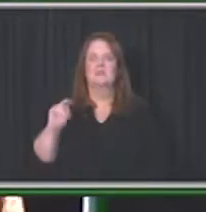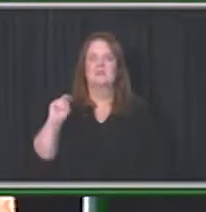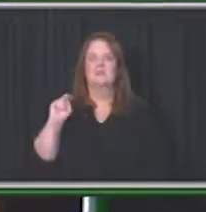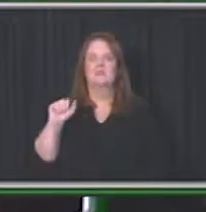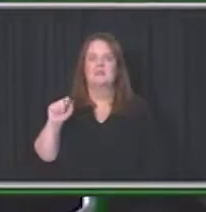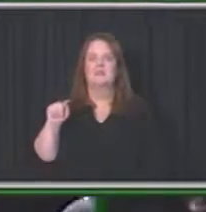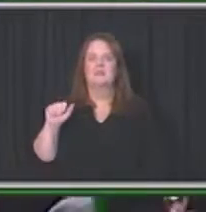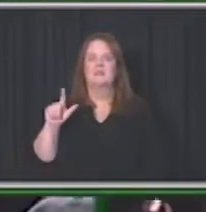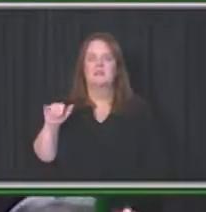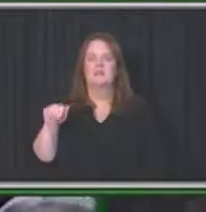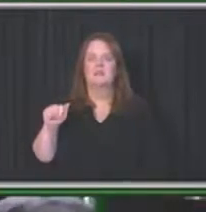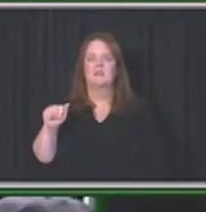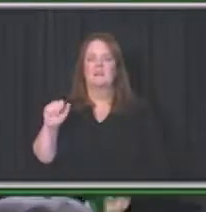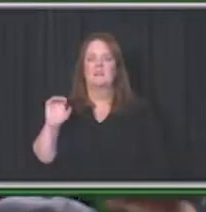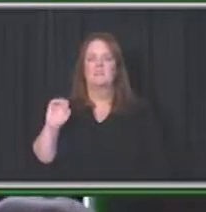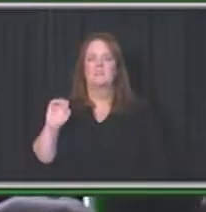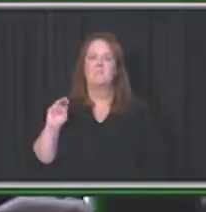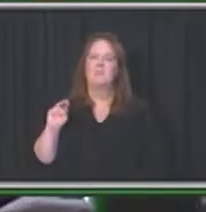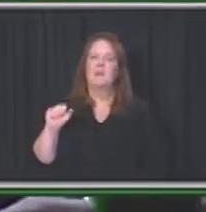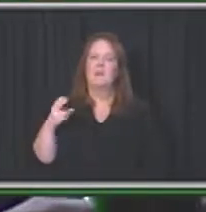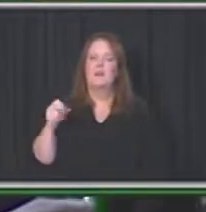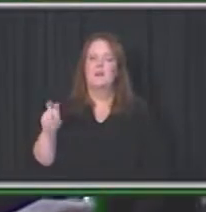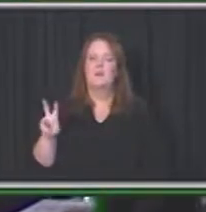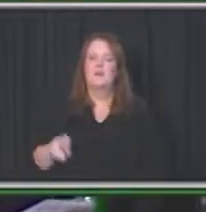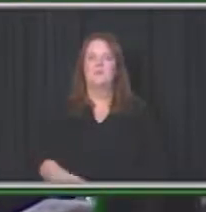Natalia Mahau.